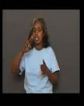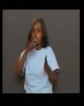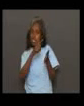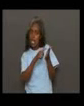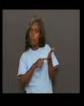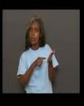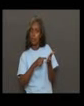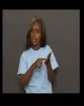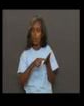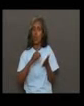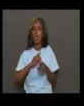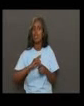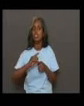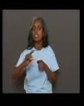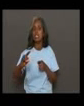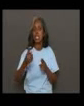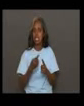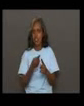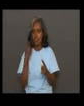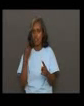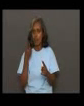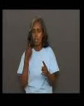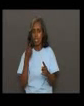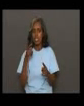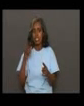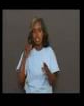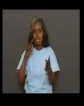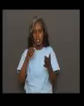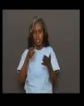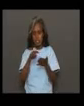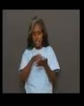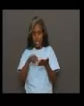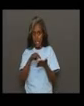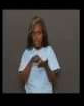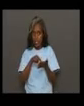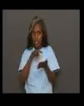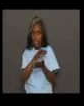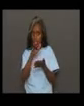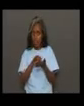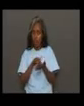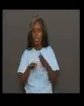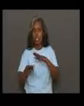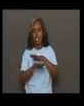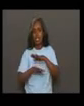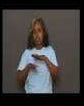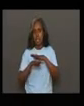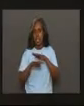the perpendicular distance from the apex to the center of the